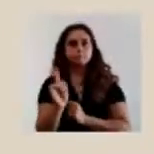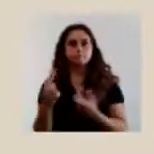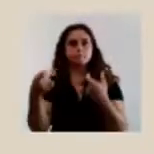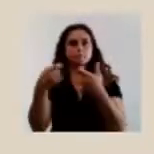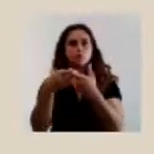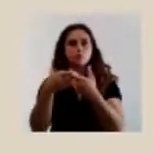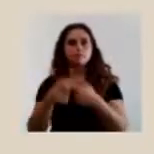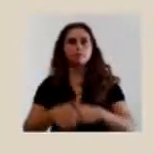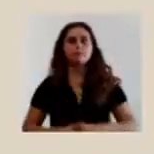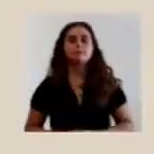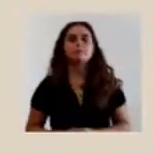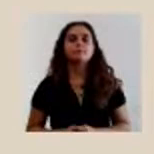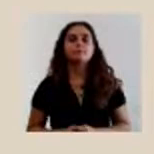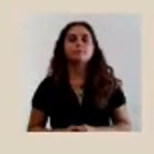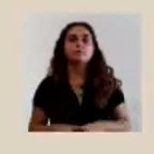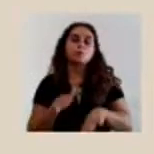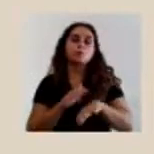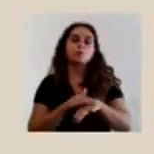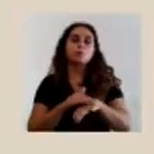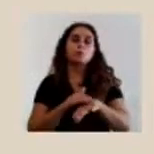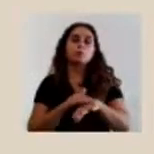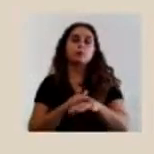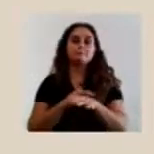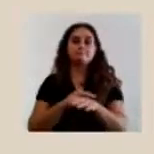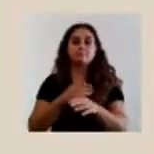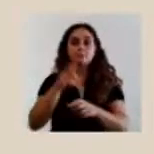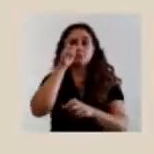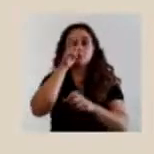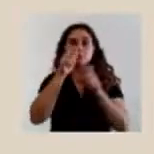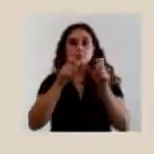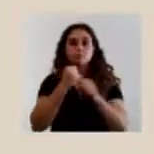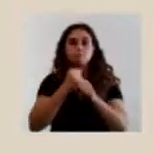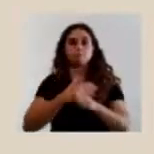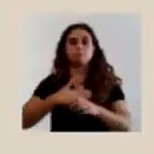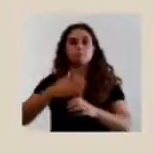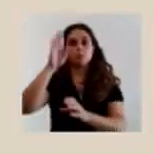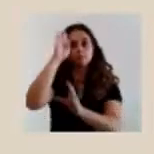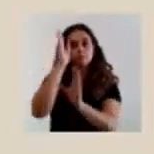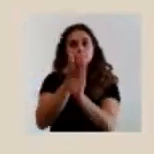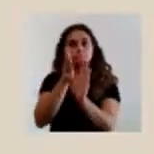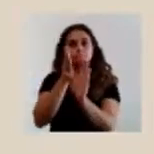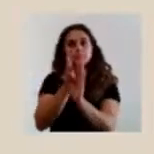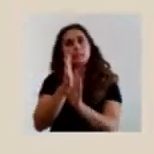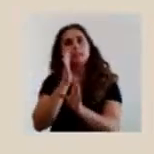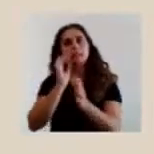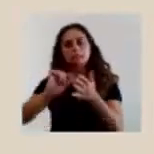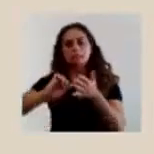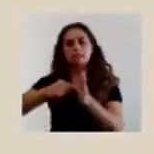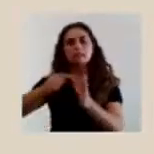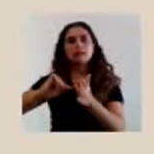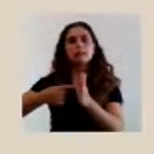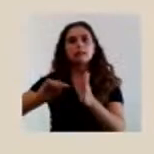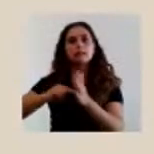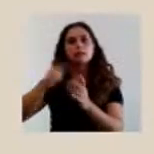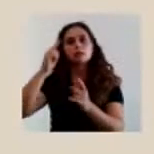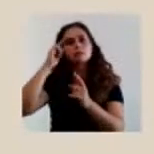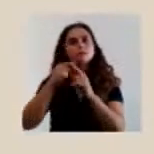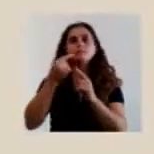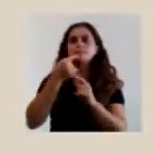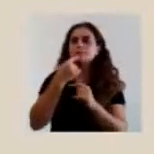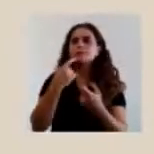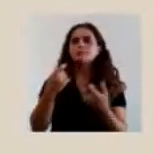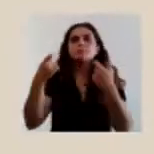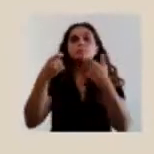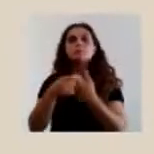associations. Thus, psychologists sought a way to test the strength of these associations, and this